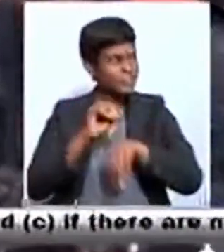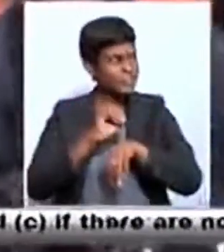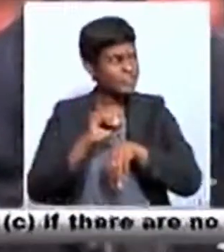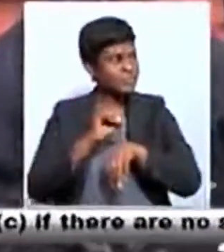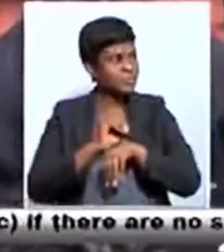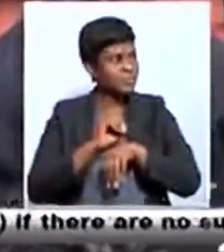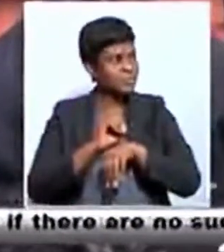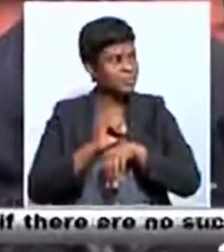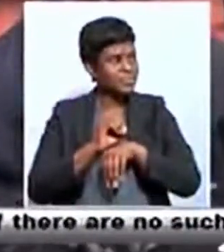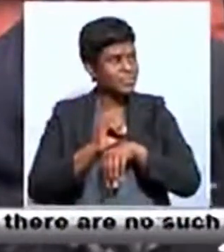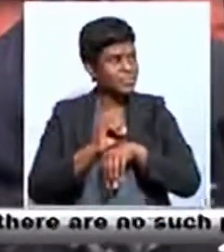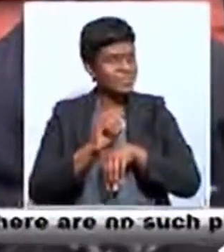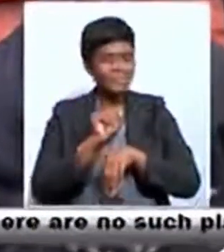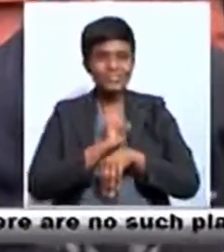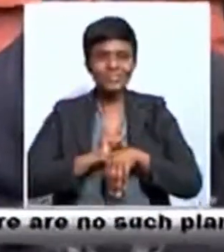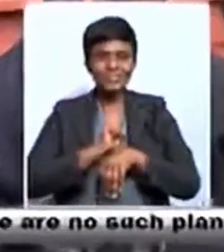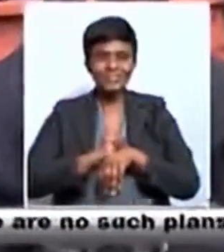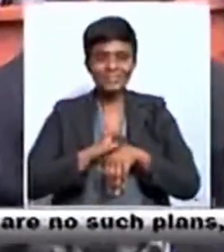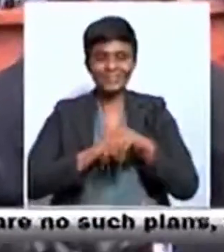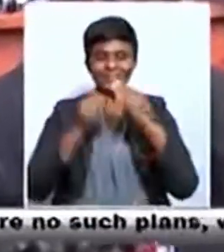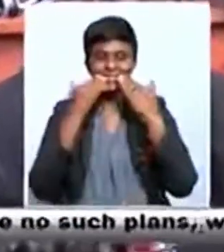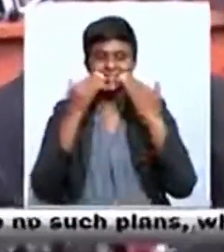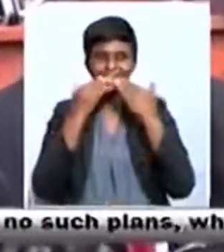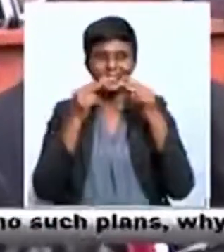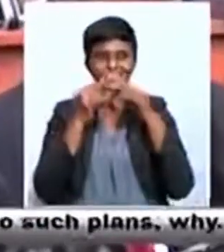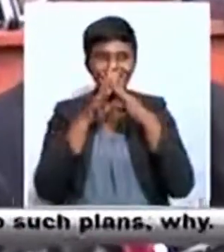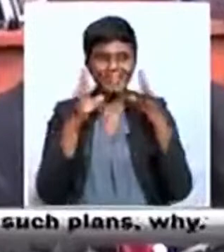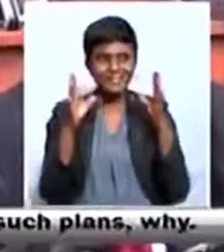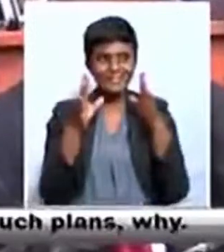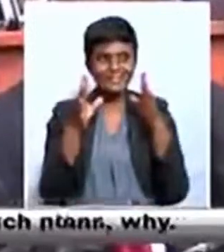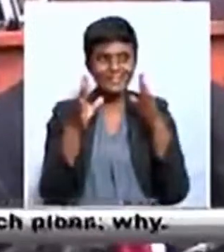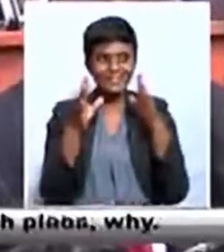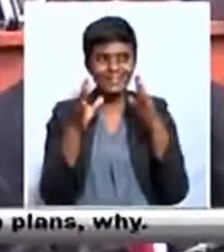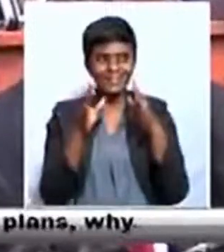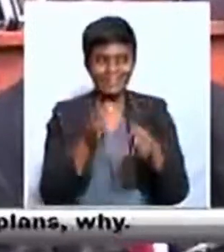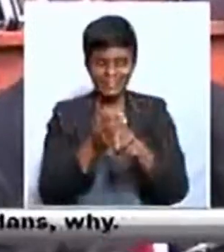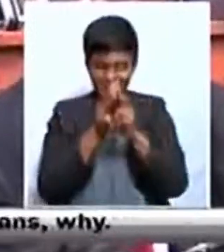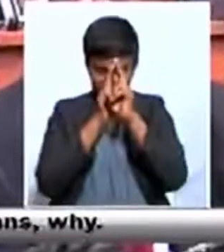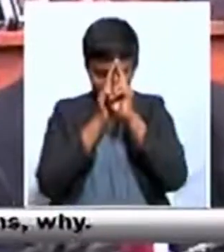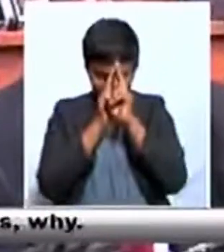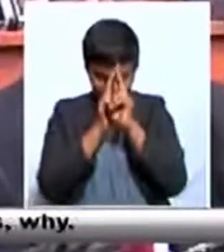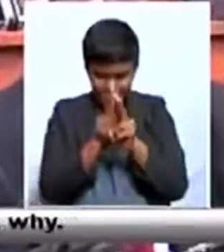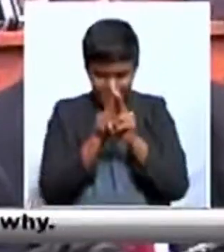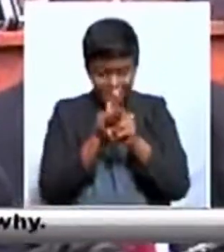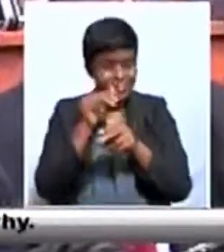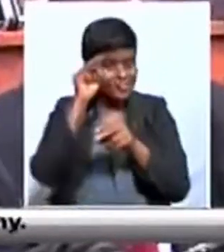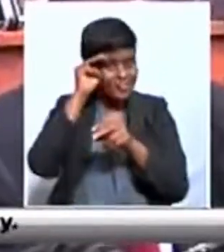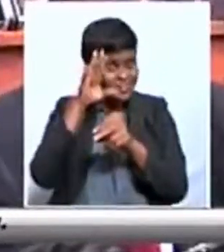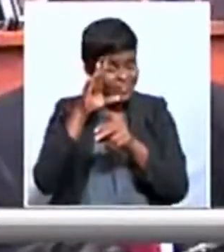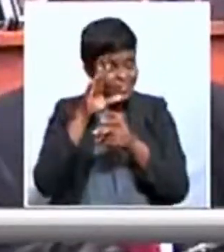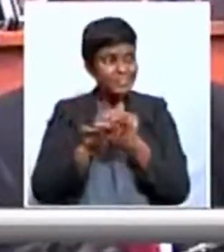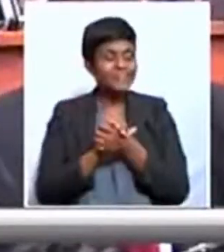Oh, the mic. Thank you very much. Honorable Minister.